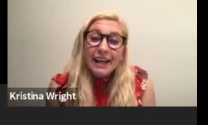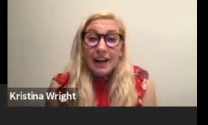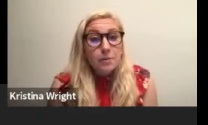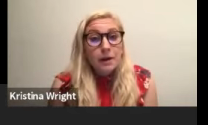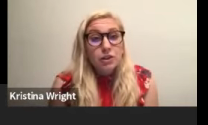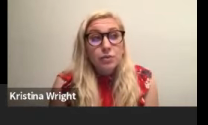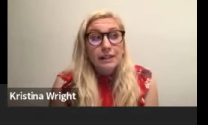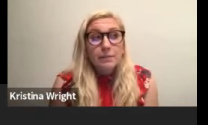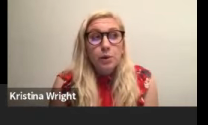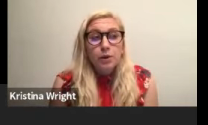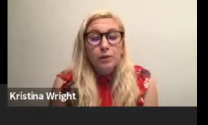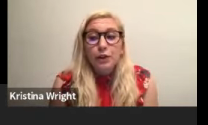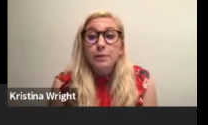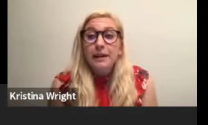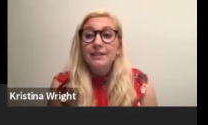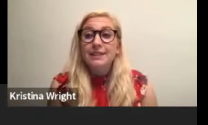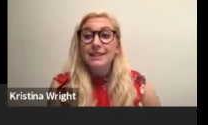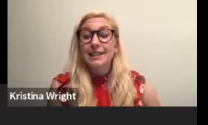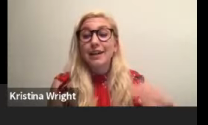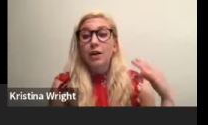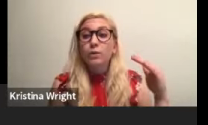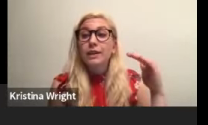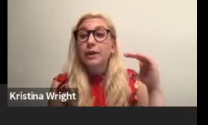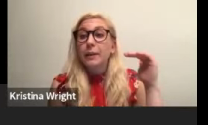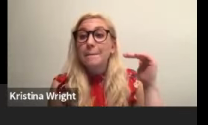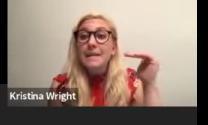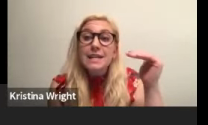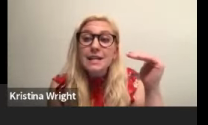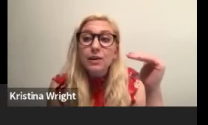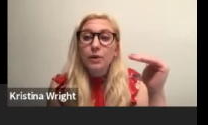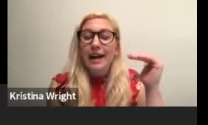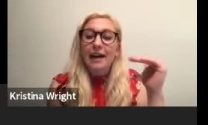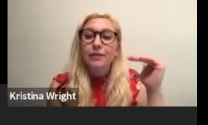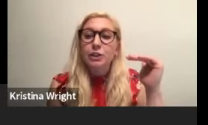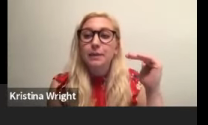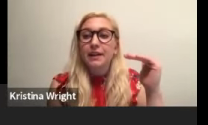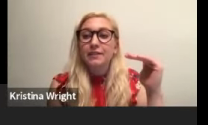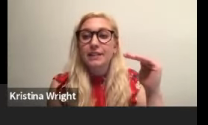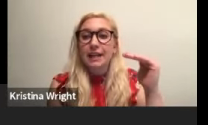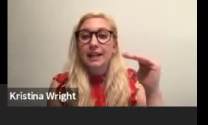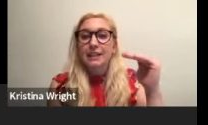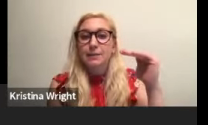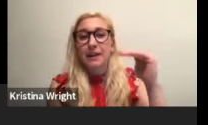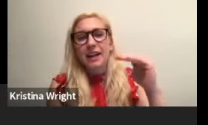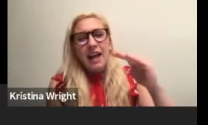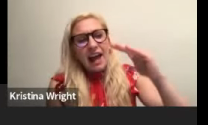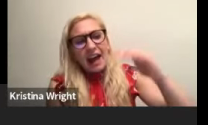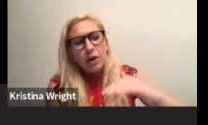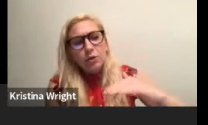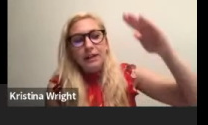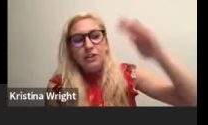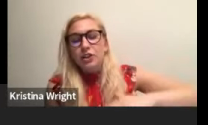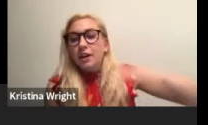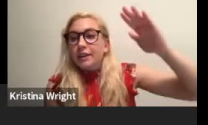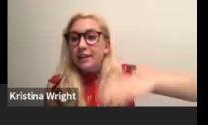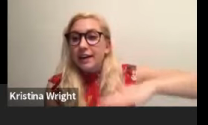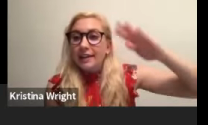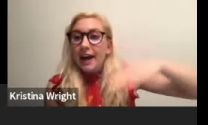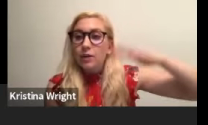today. And error bars are really important for you to be able to see not only where the mean or average bit of the data is, but how